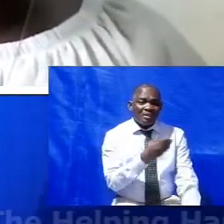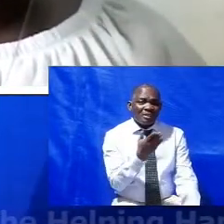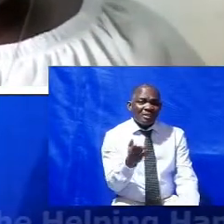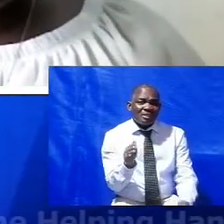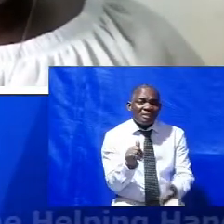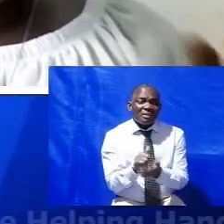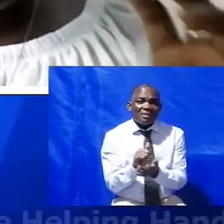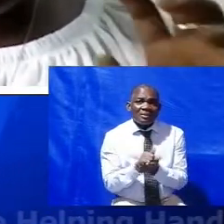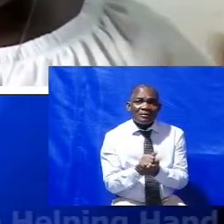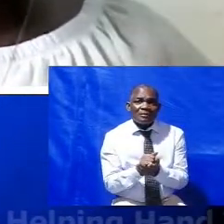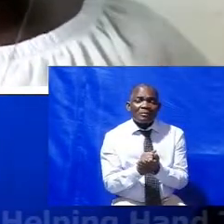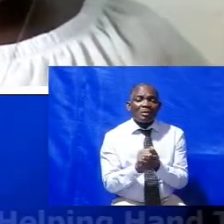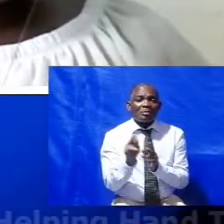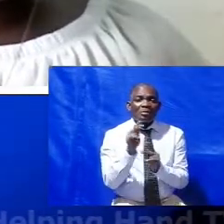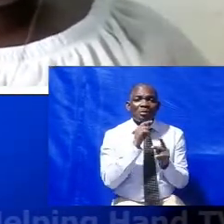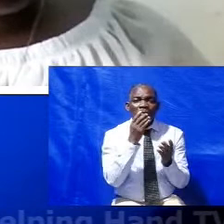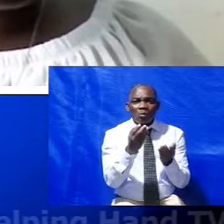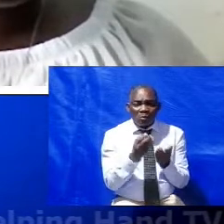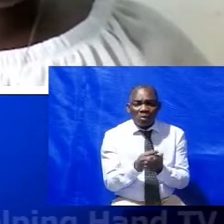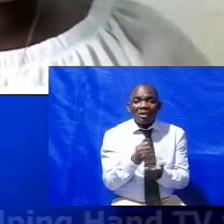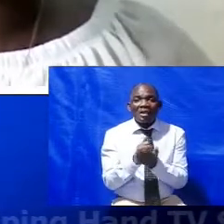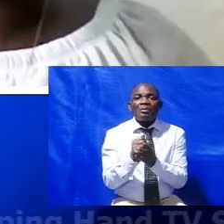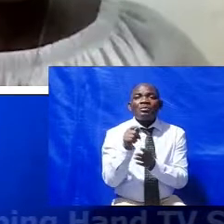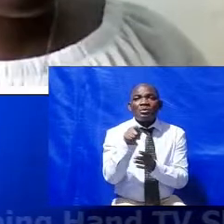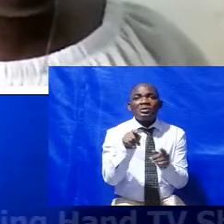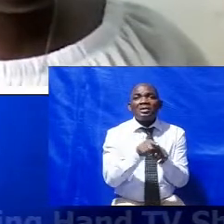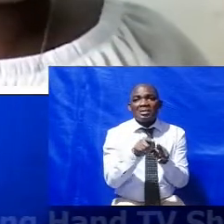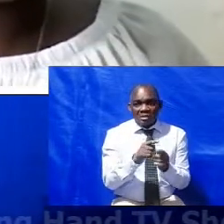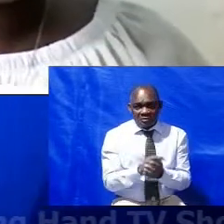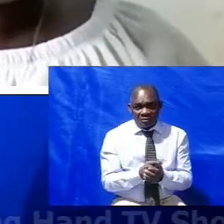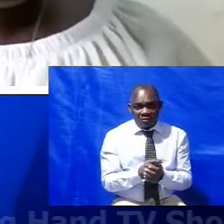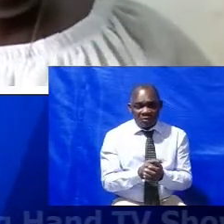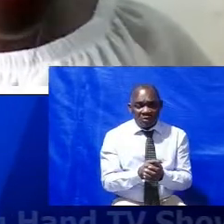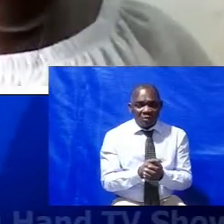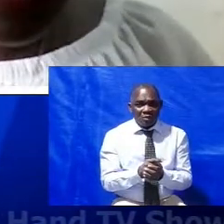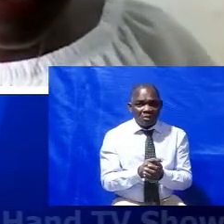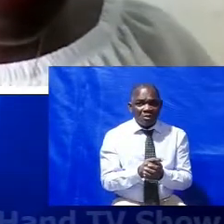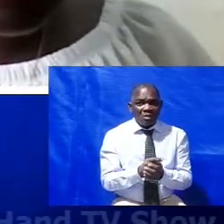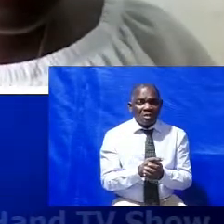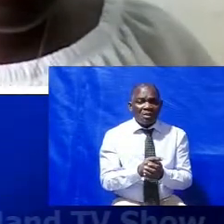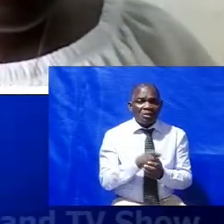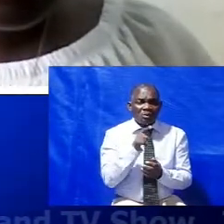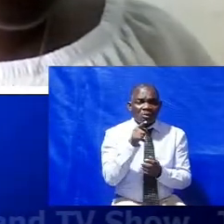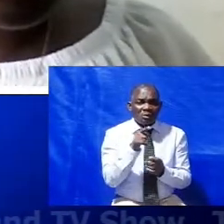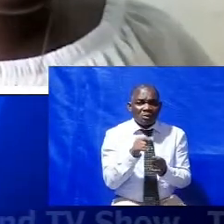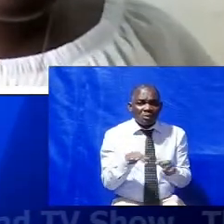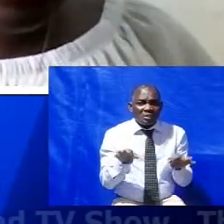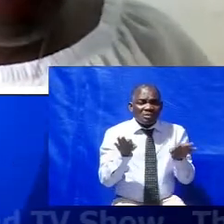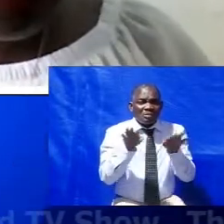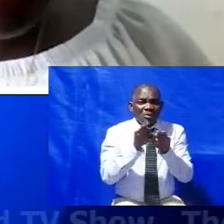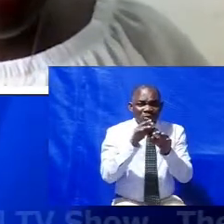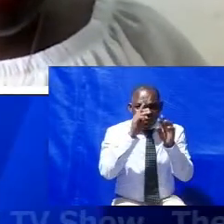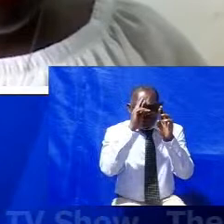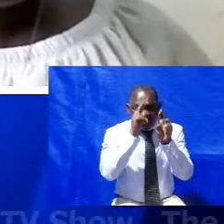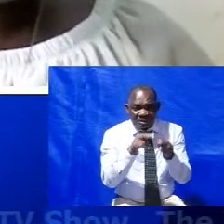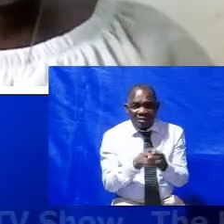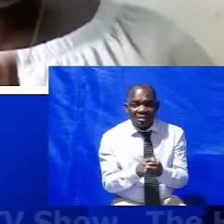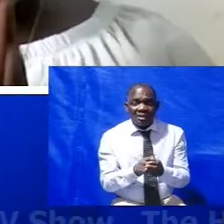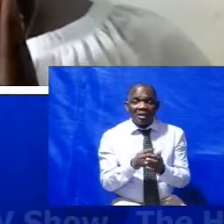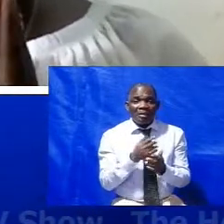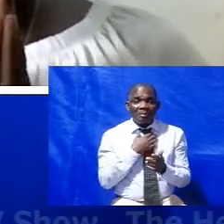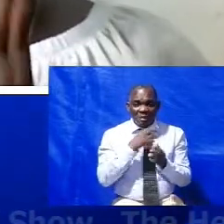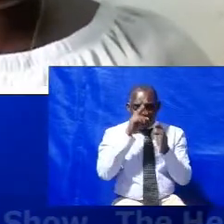over people who also want to help you is your authenticity, your integrity.